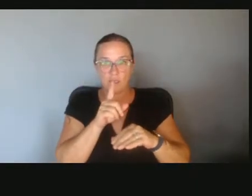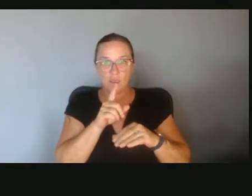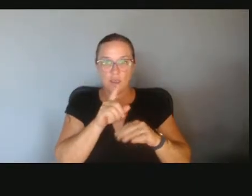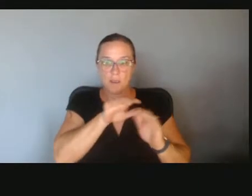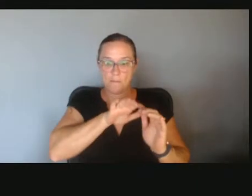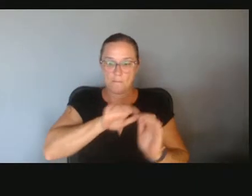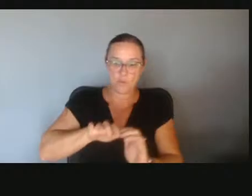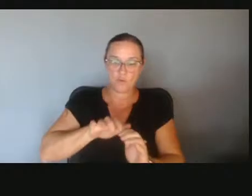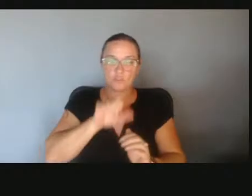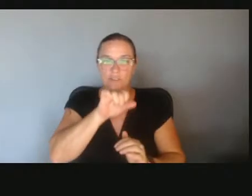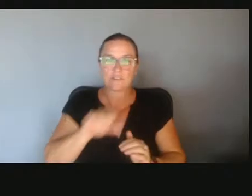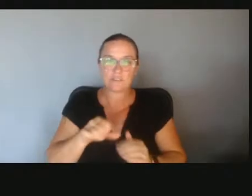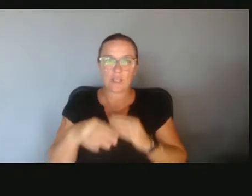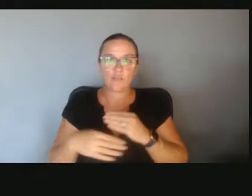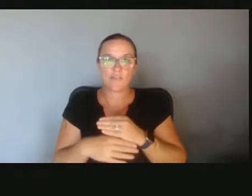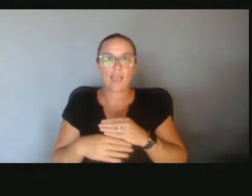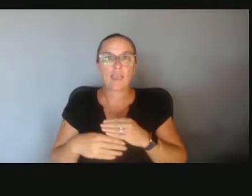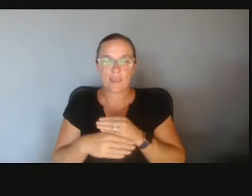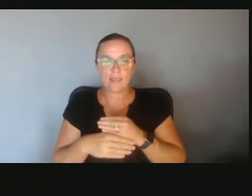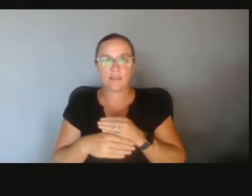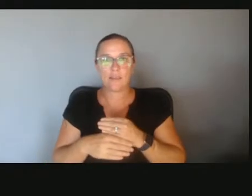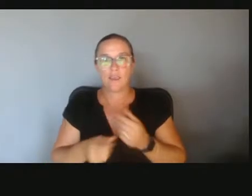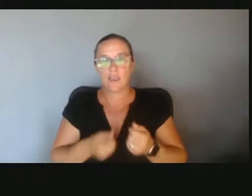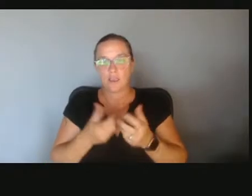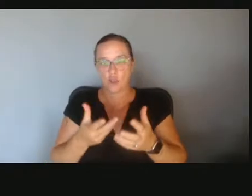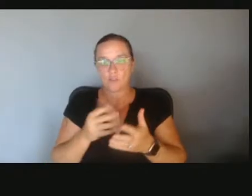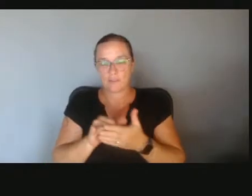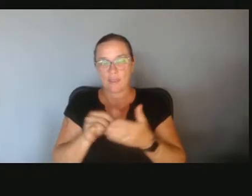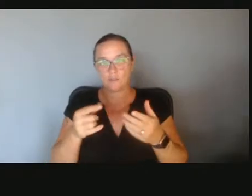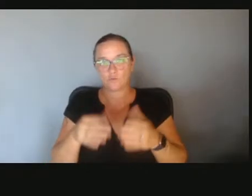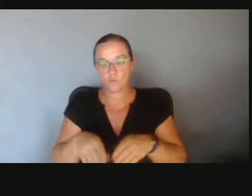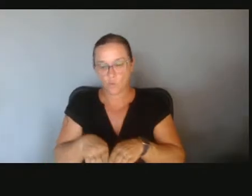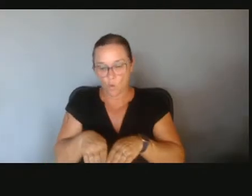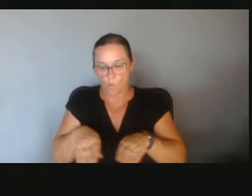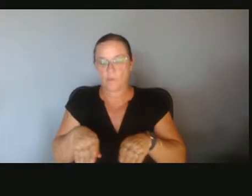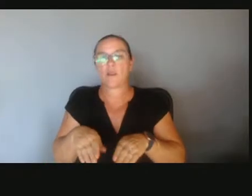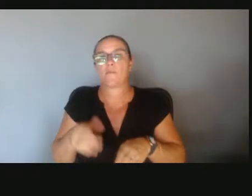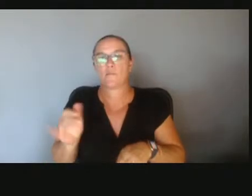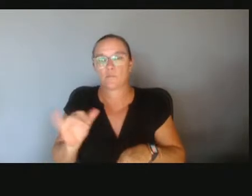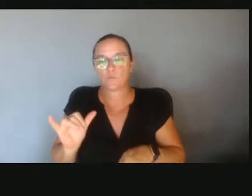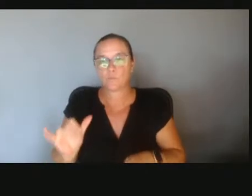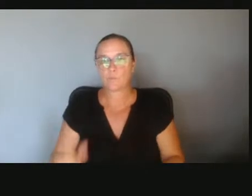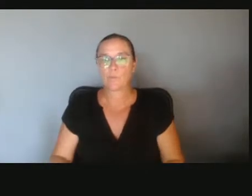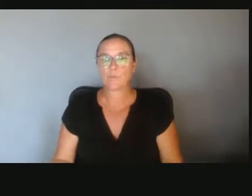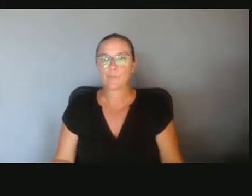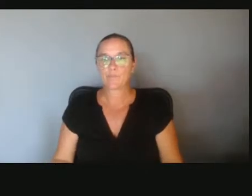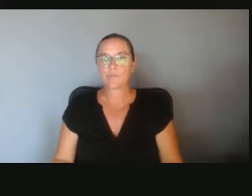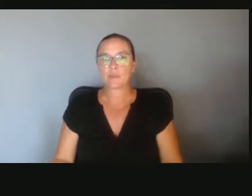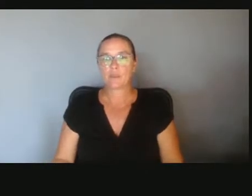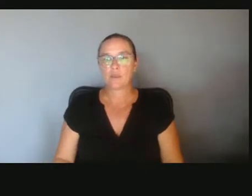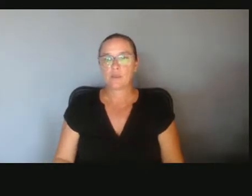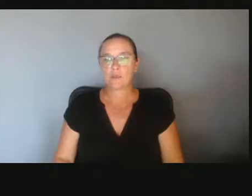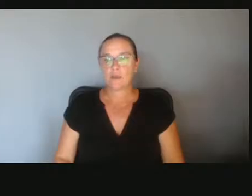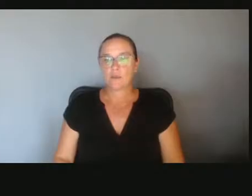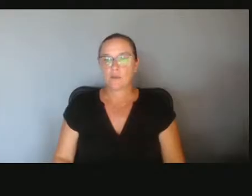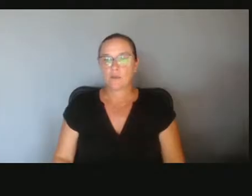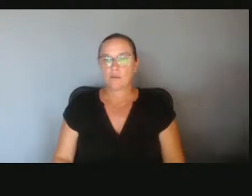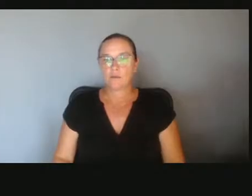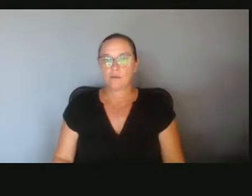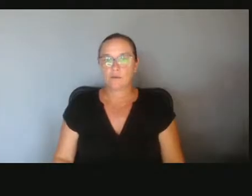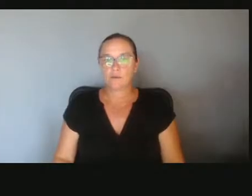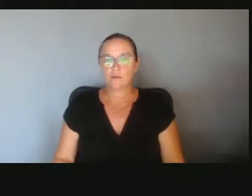the south flank and causing new fissures to open up as well. So that's the last month of